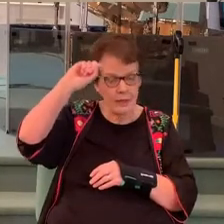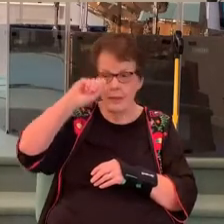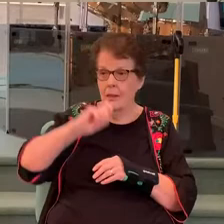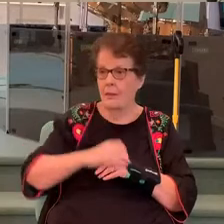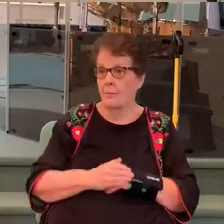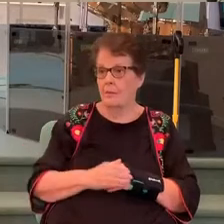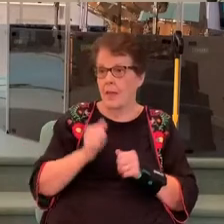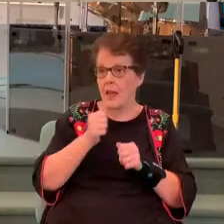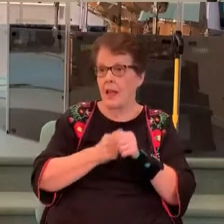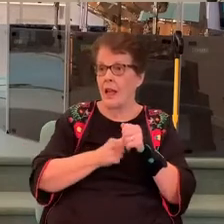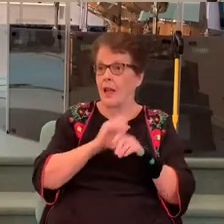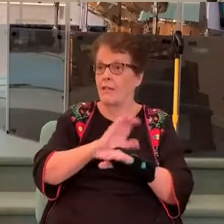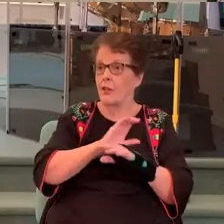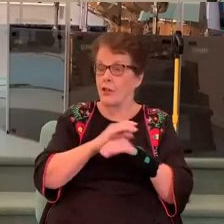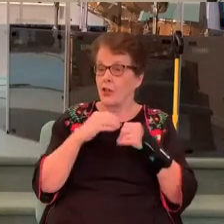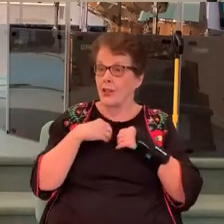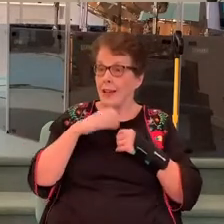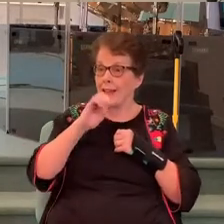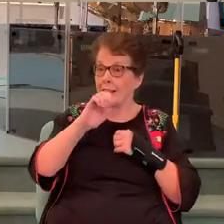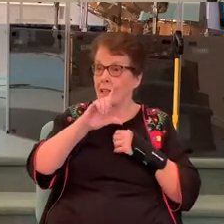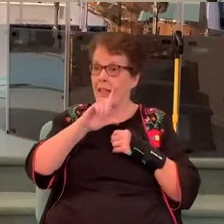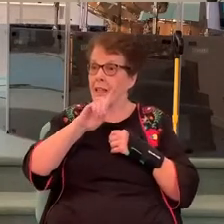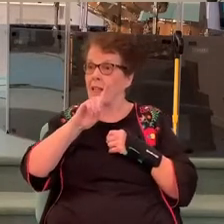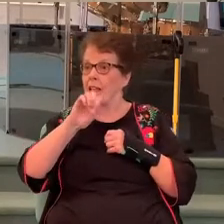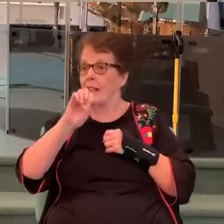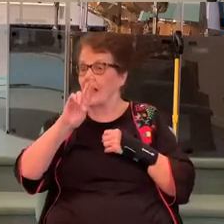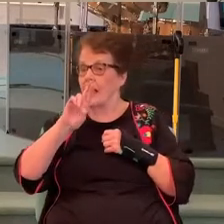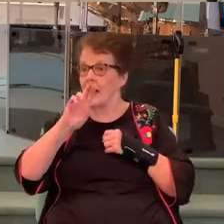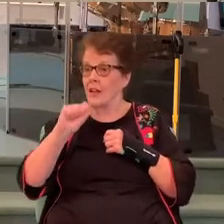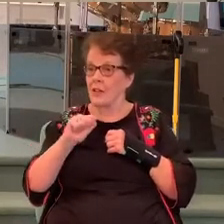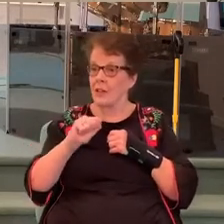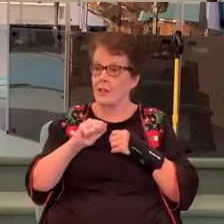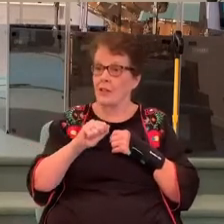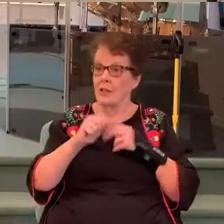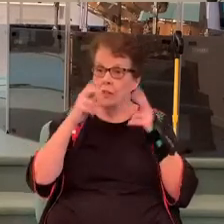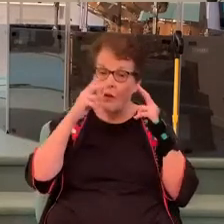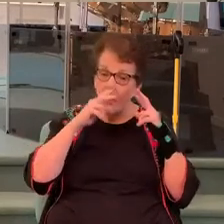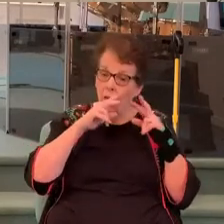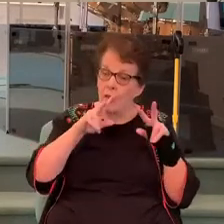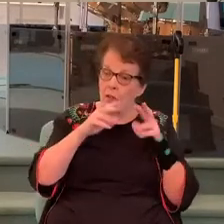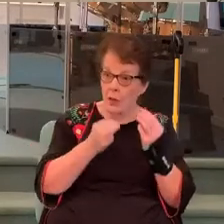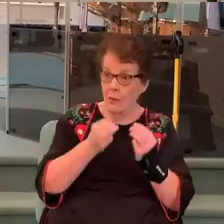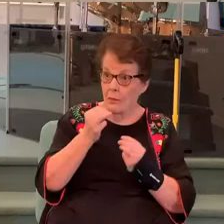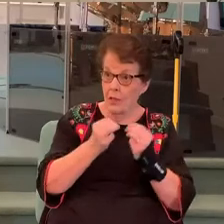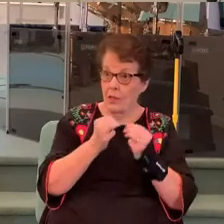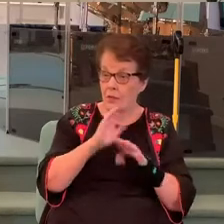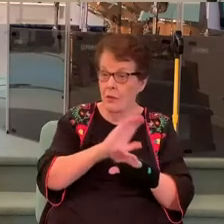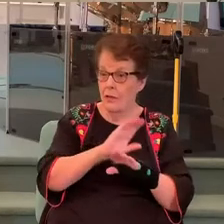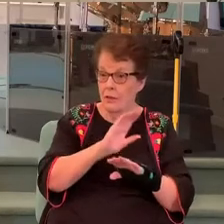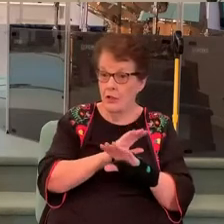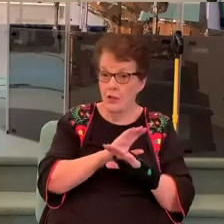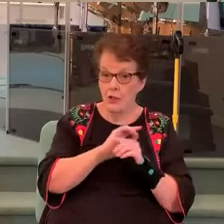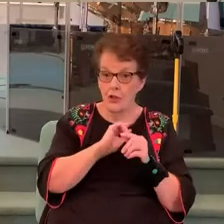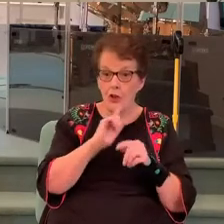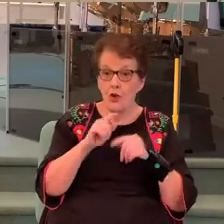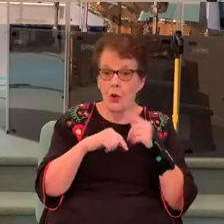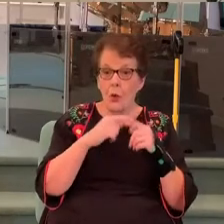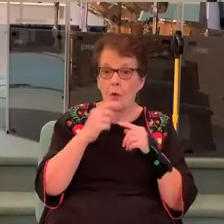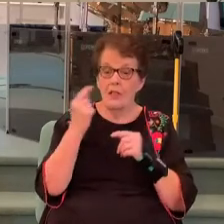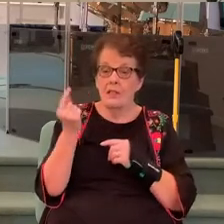elders that oversaw the ministry of the church, and when someone was sick, they would call for